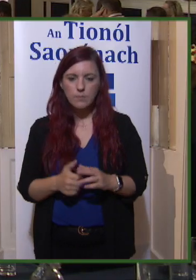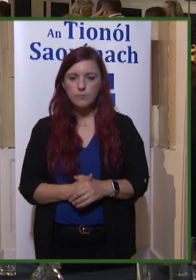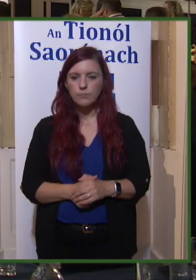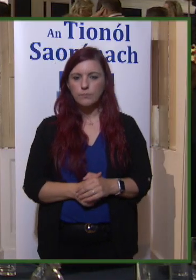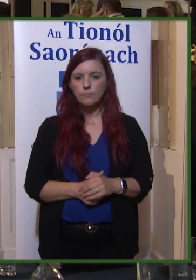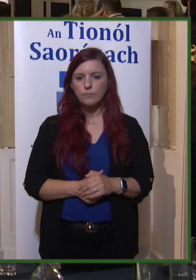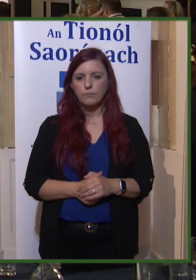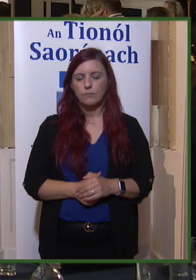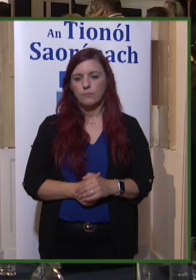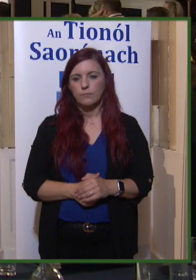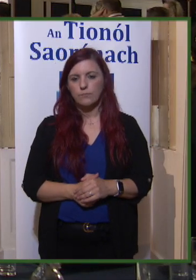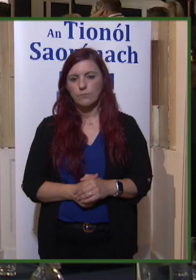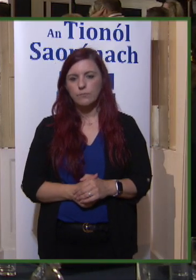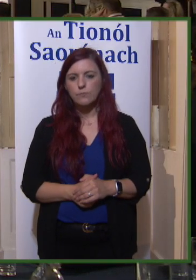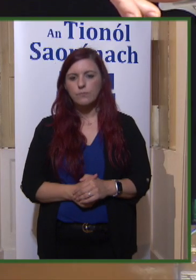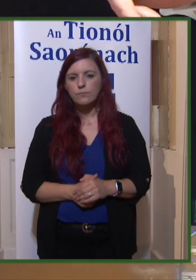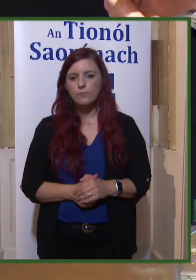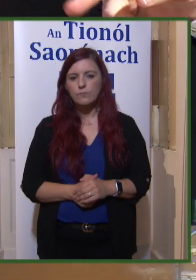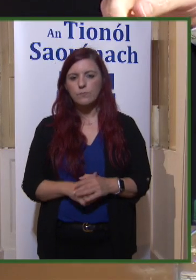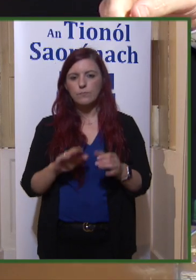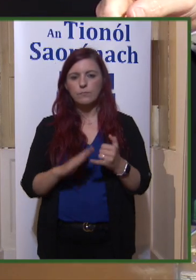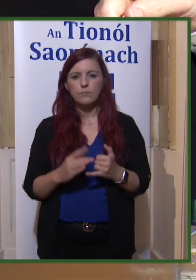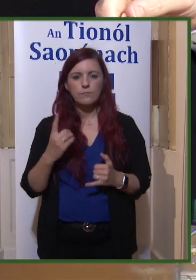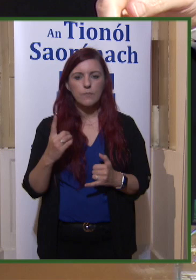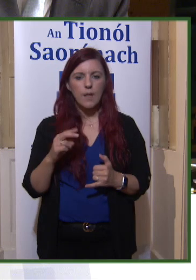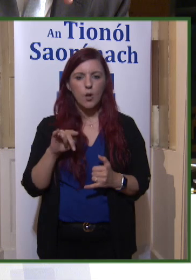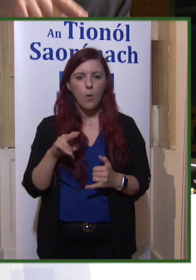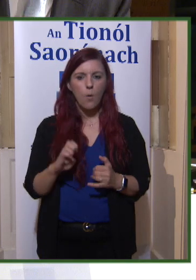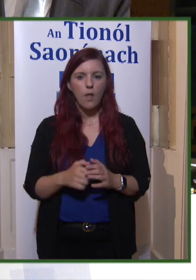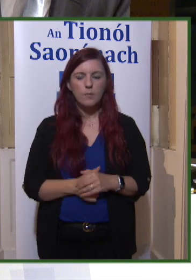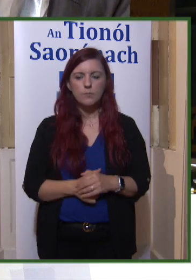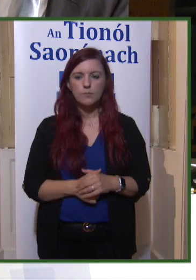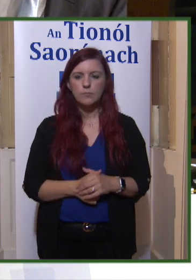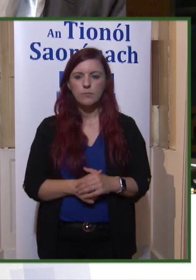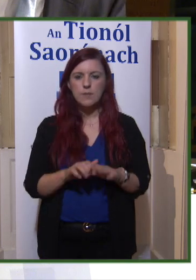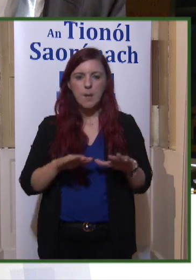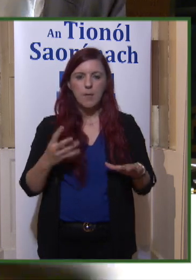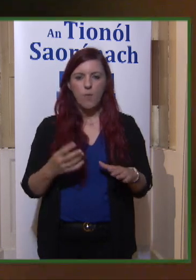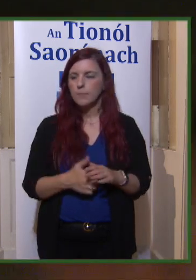so time is compressing. So last one on Nicole. Yeah. Nicole, please, table 4. Yeah.